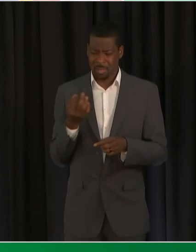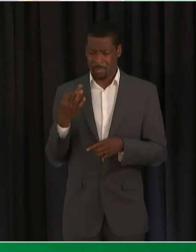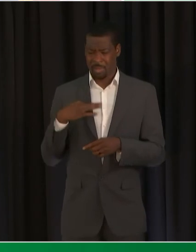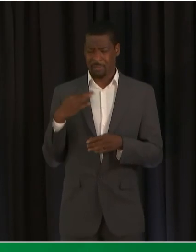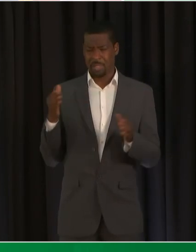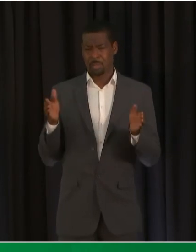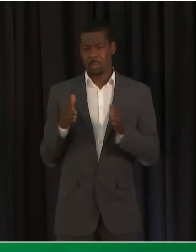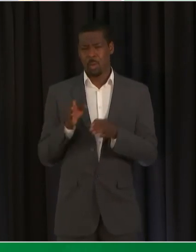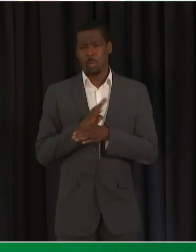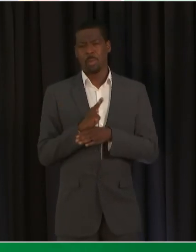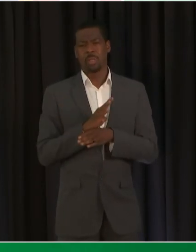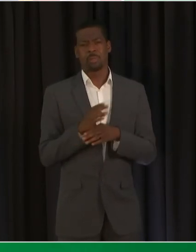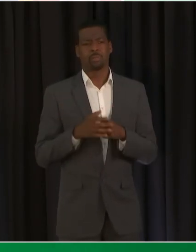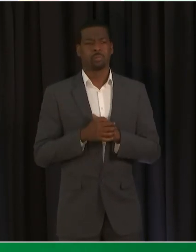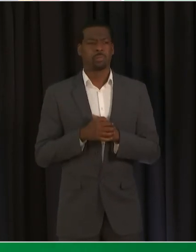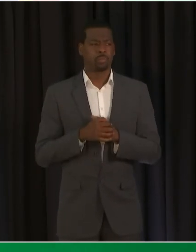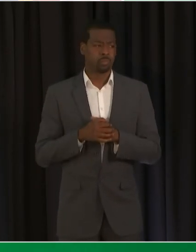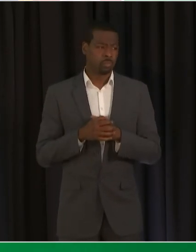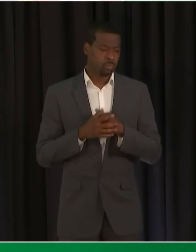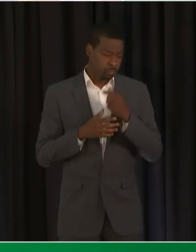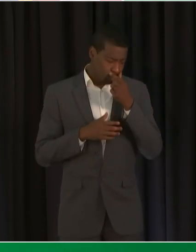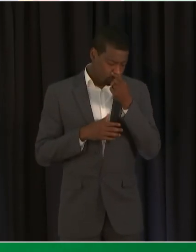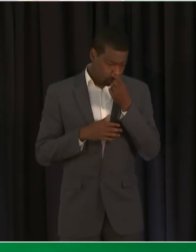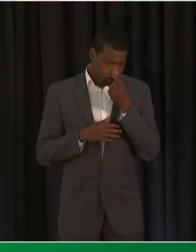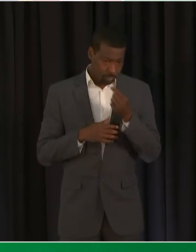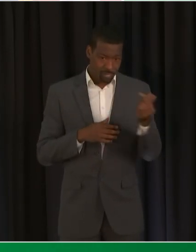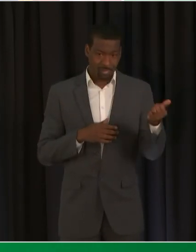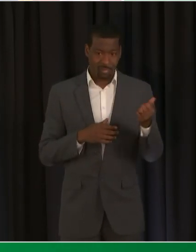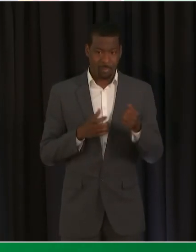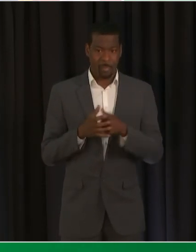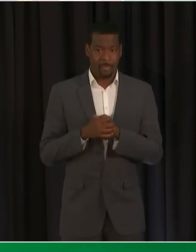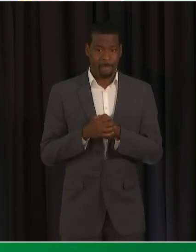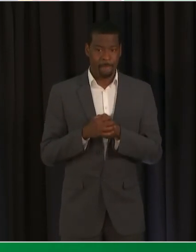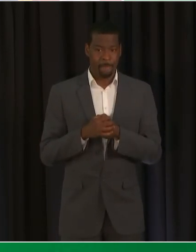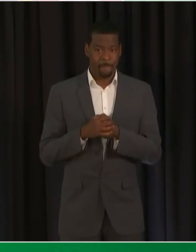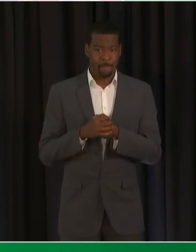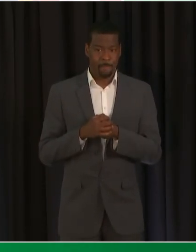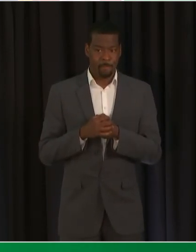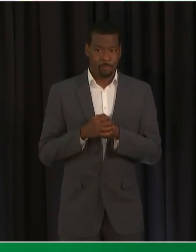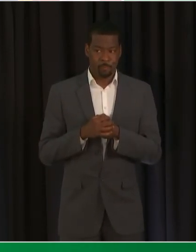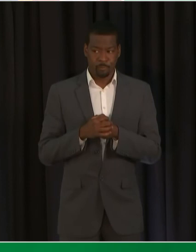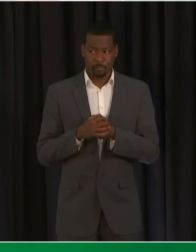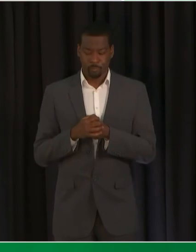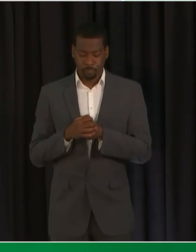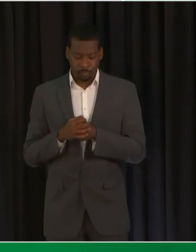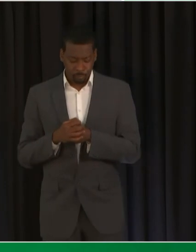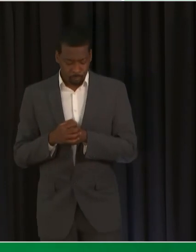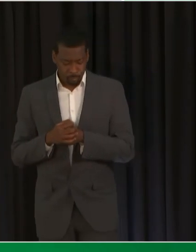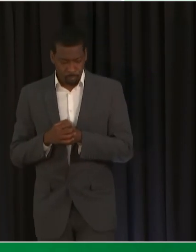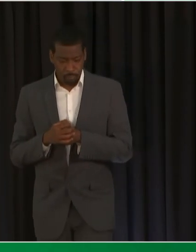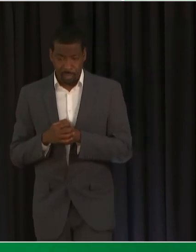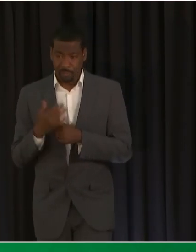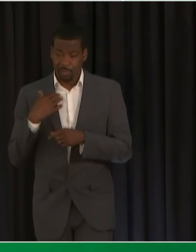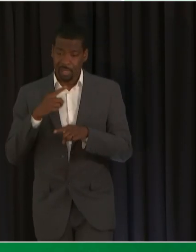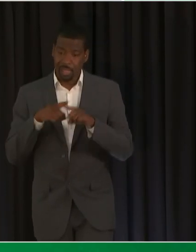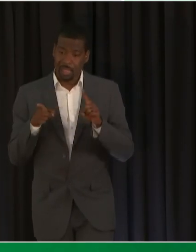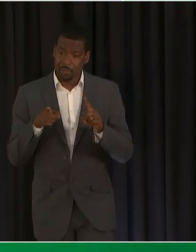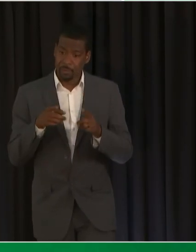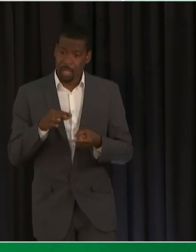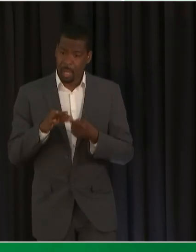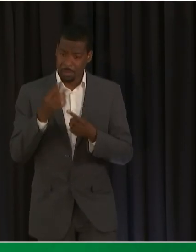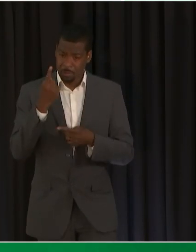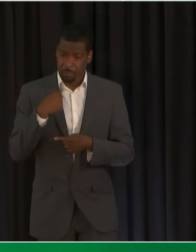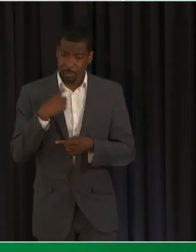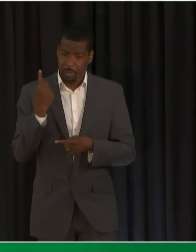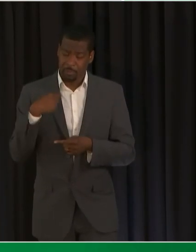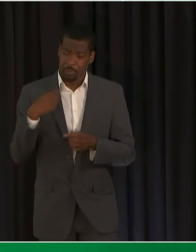us small businesses. What I would say is any funds Is there some type of alternative to be able to